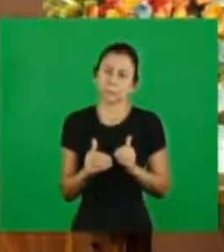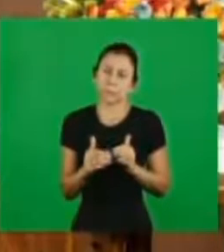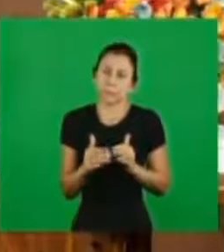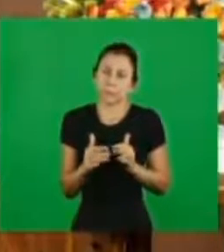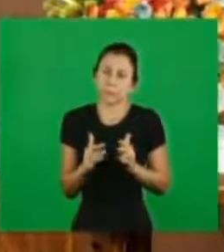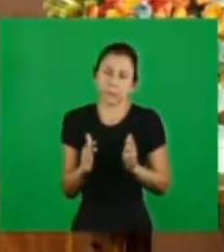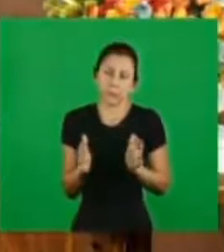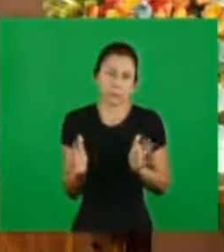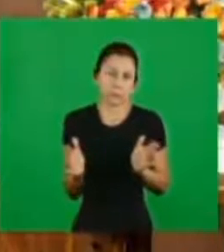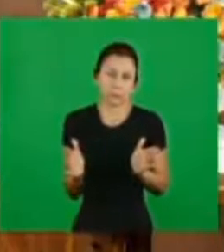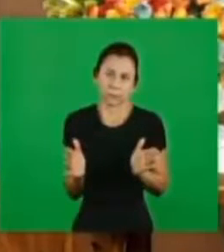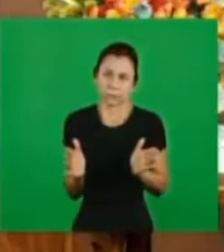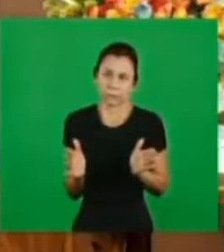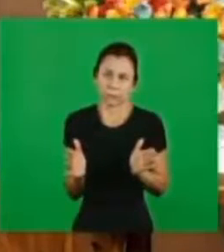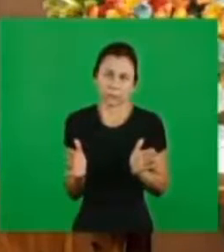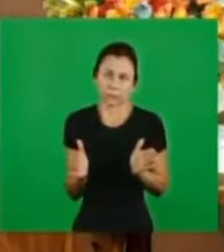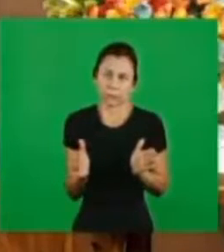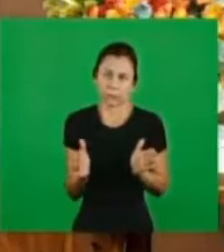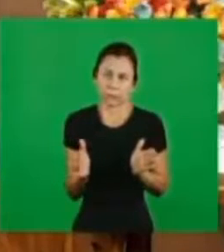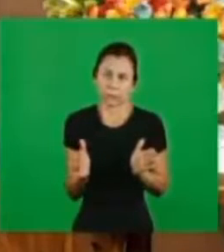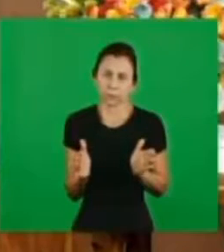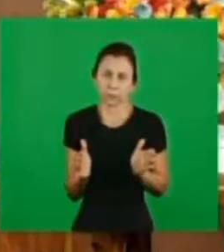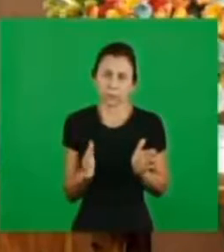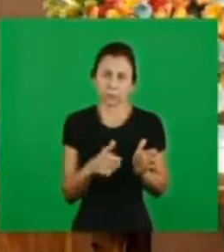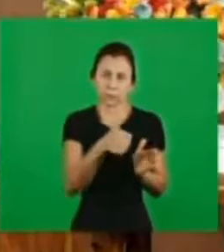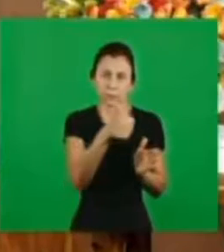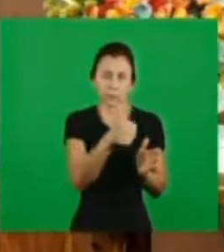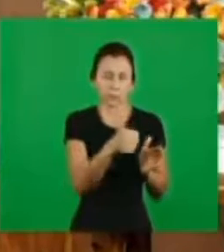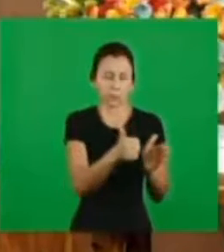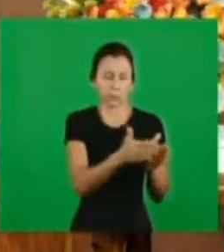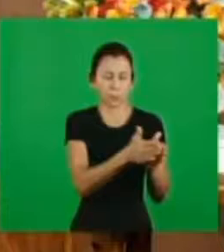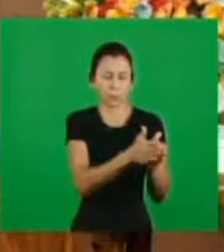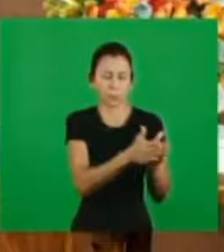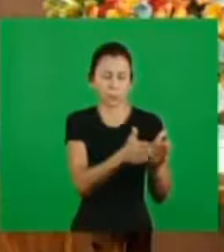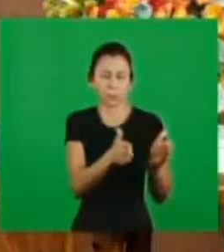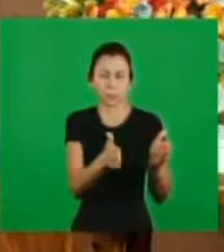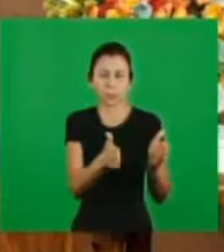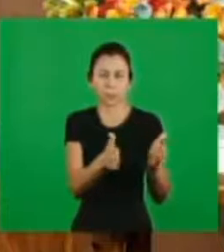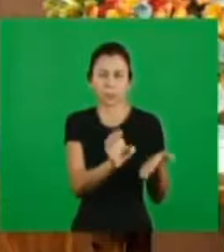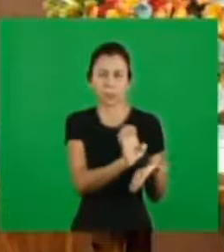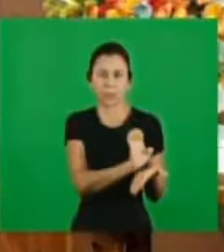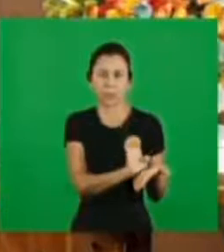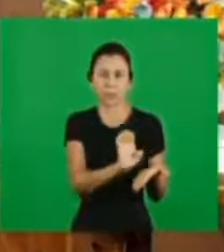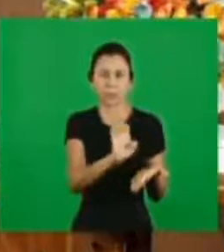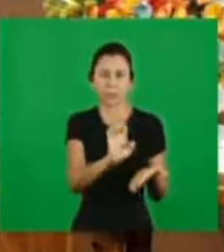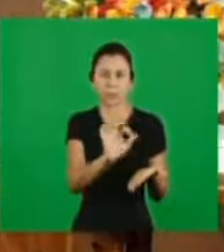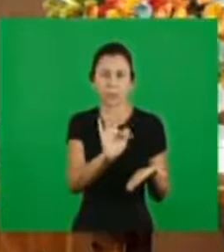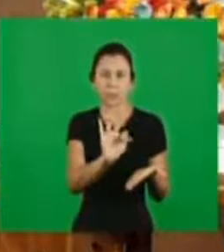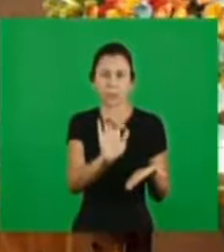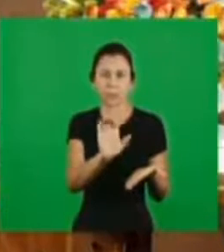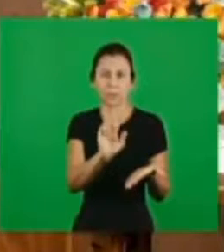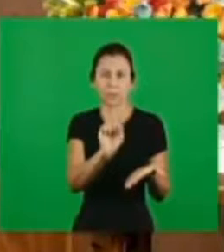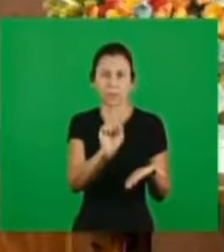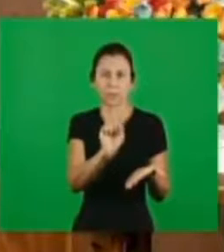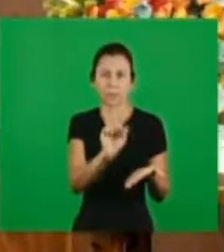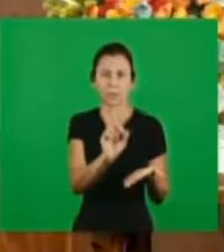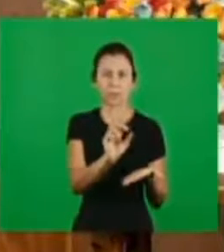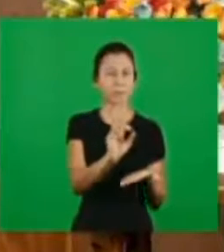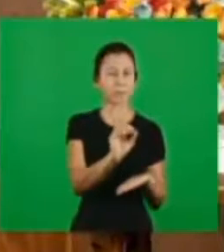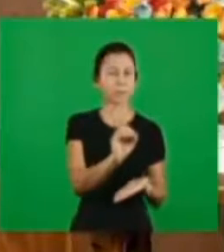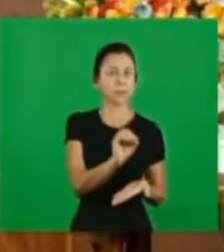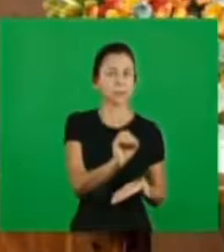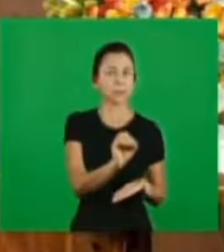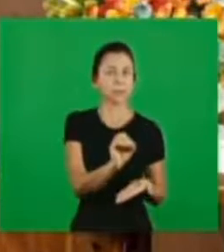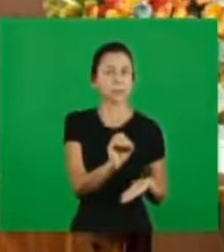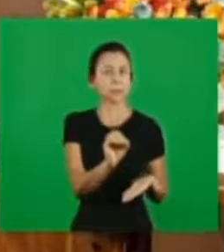gives its it starts, and it, the first period is called the period of Ephesus. There's